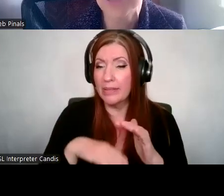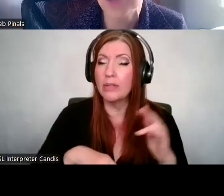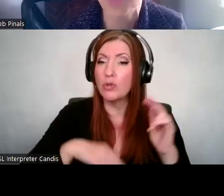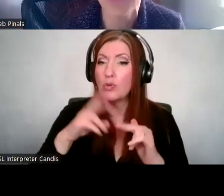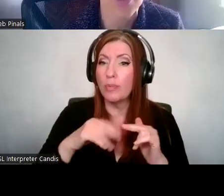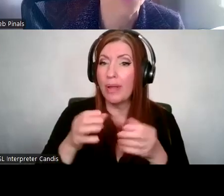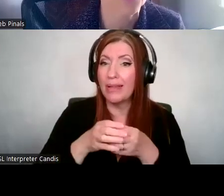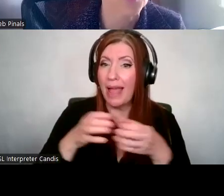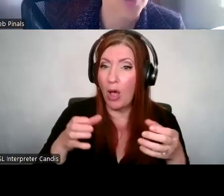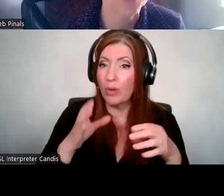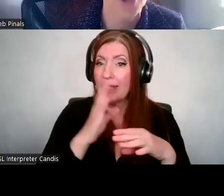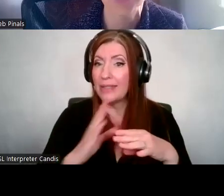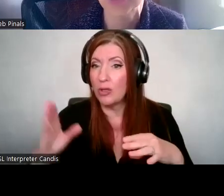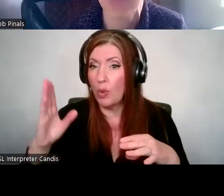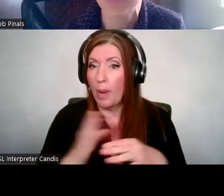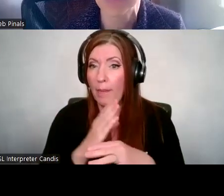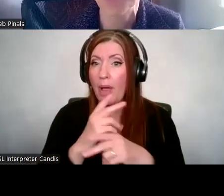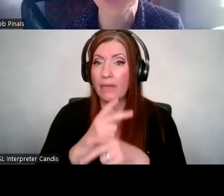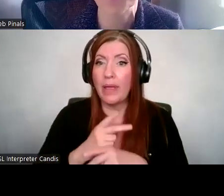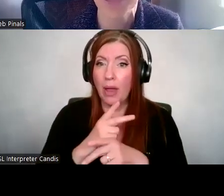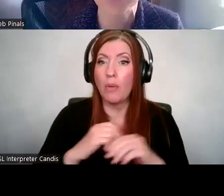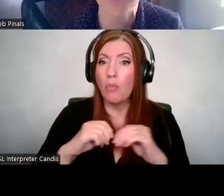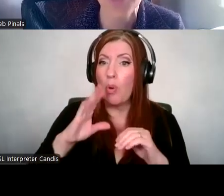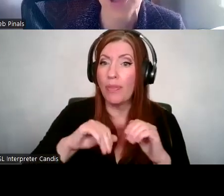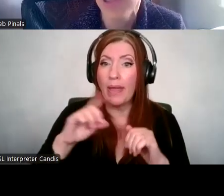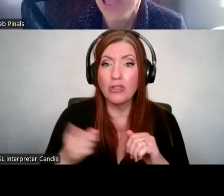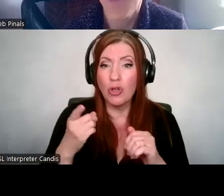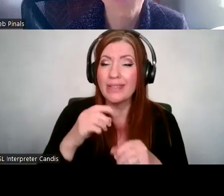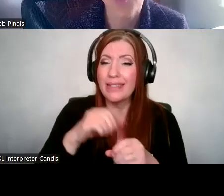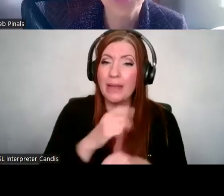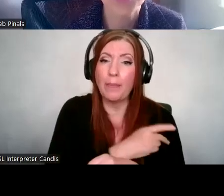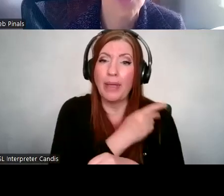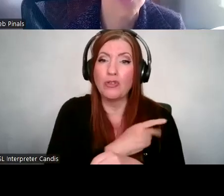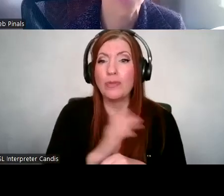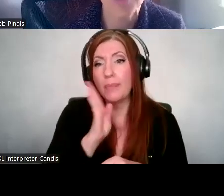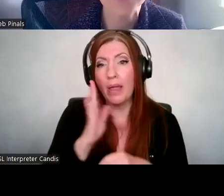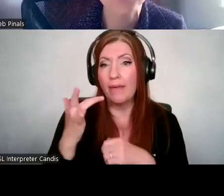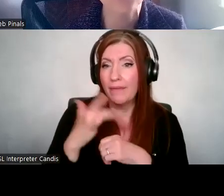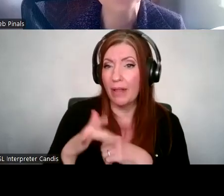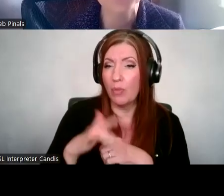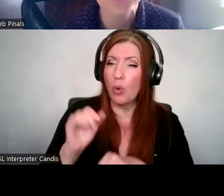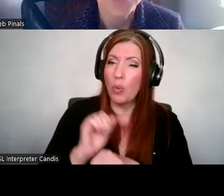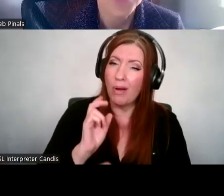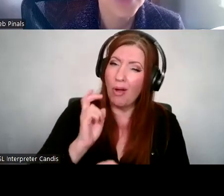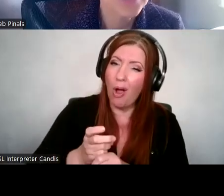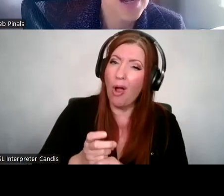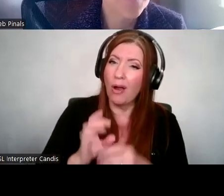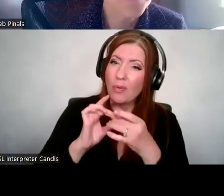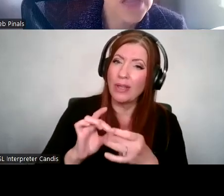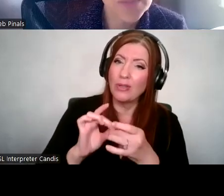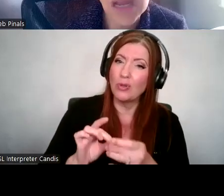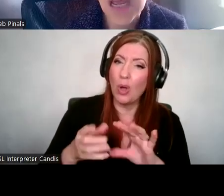that continuum of care that goes well beyond just having inpatient beds available. And we've been working so hard on crisis services